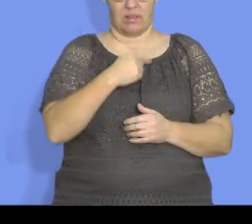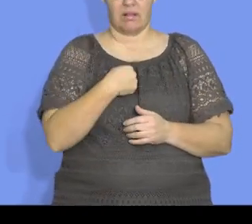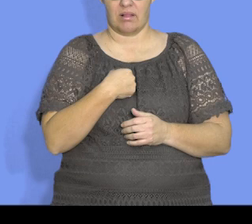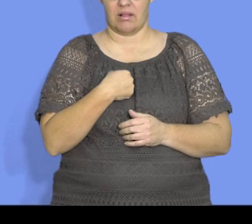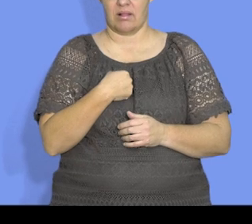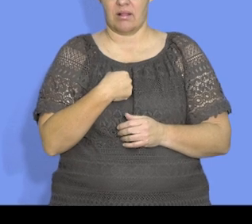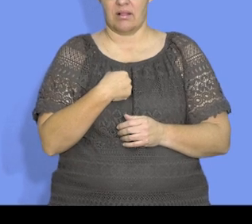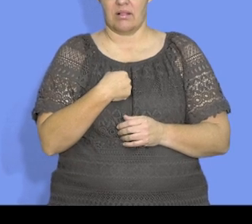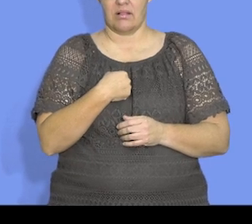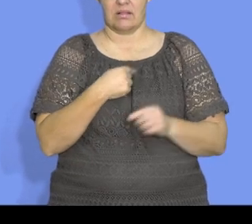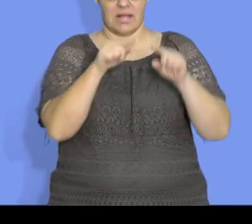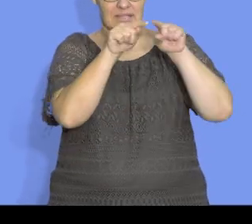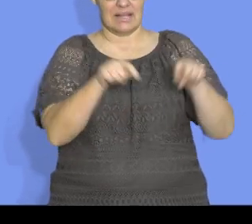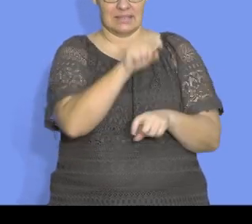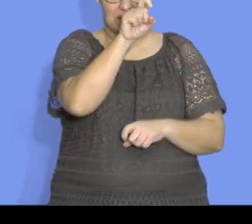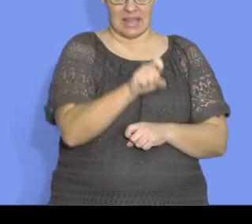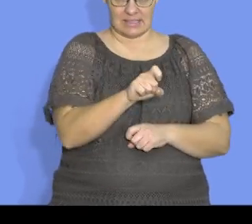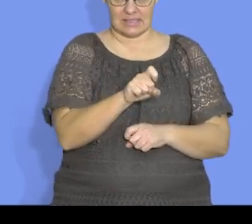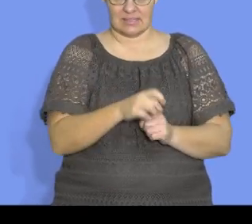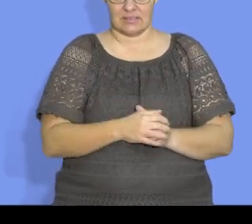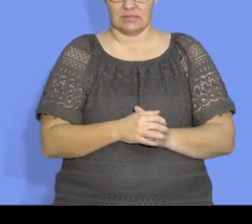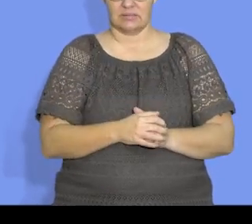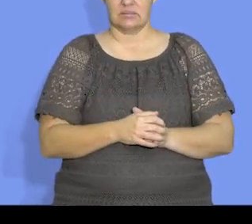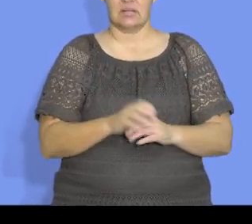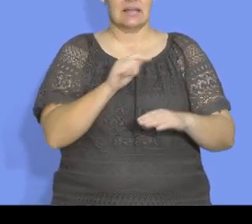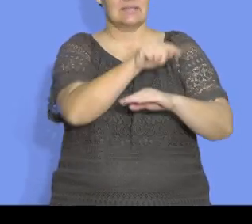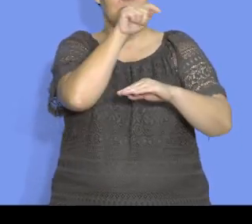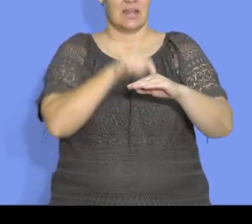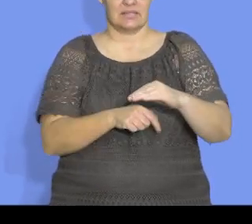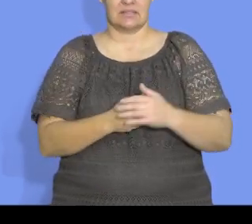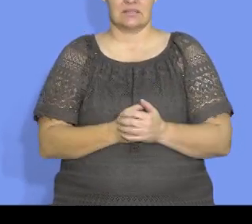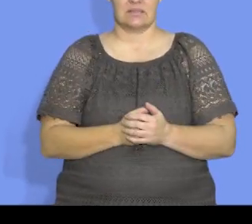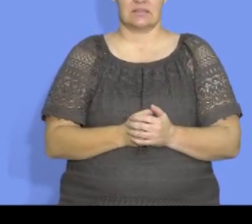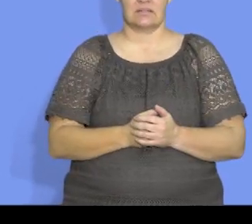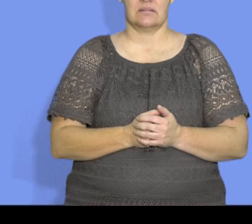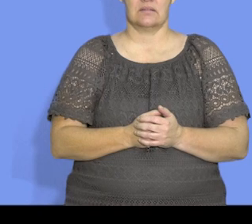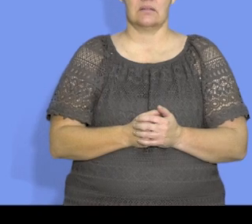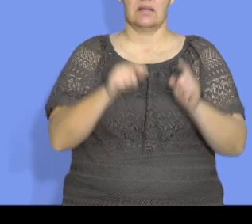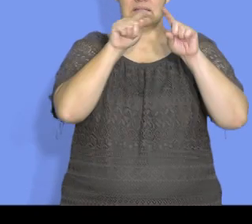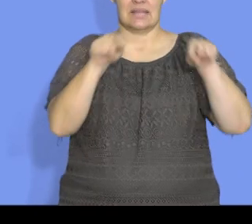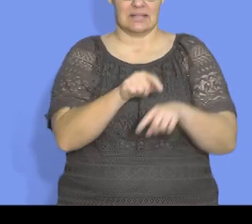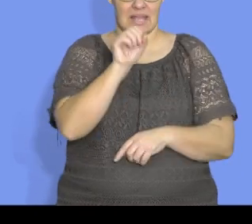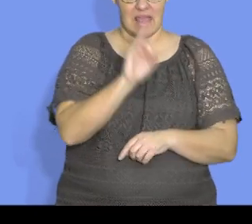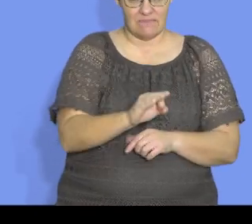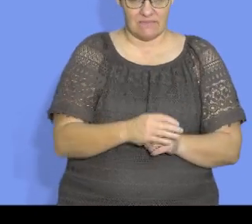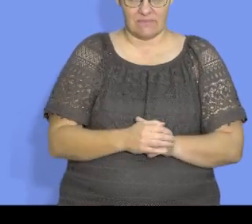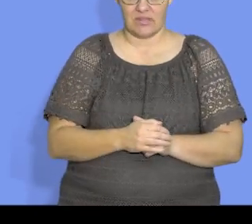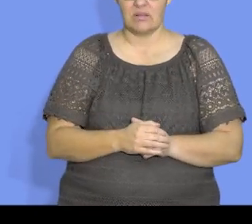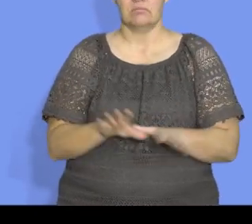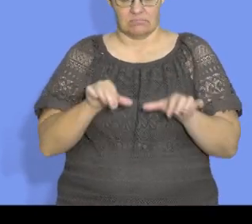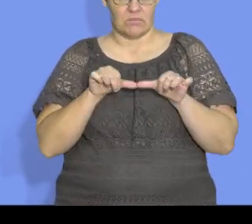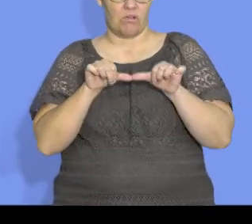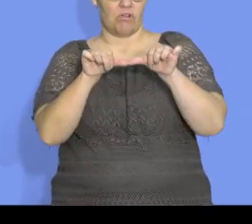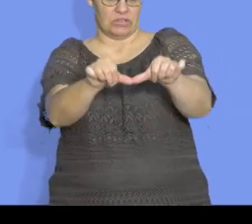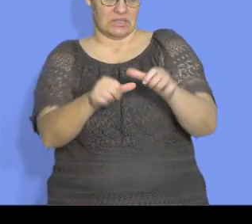know that the delta x, the extension, divided by the force is going to be the